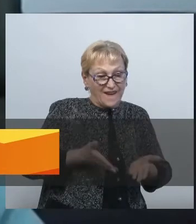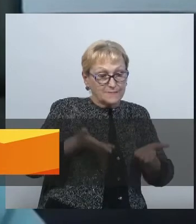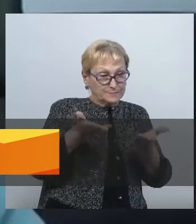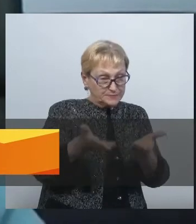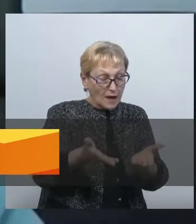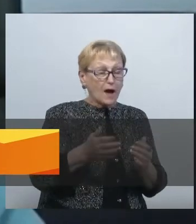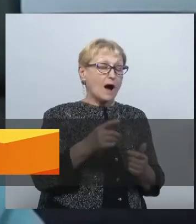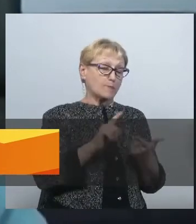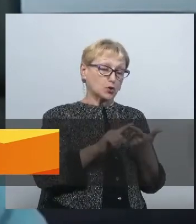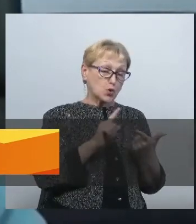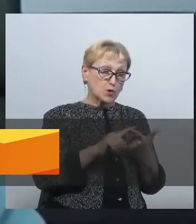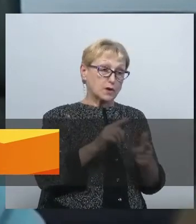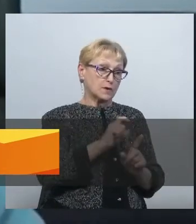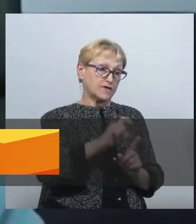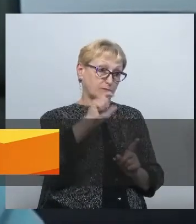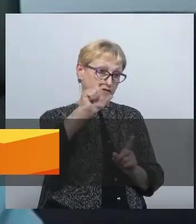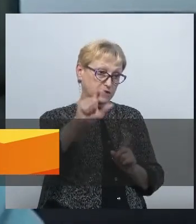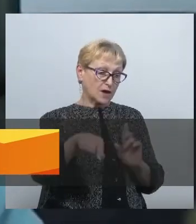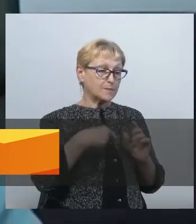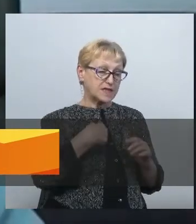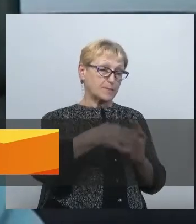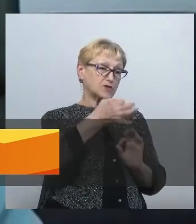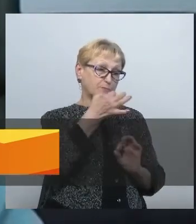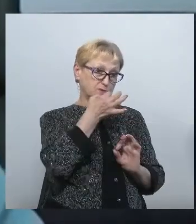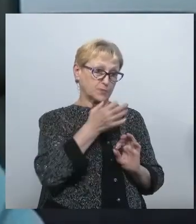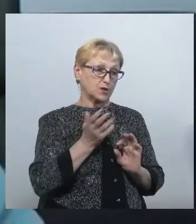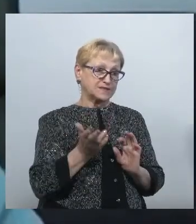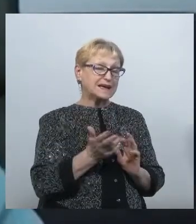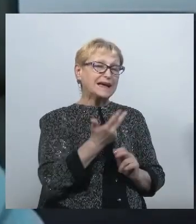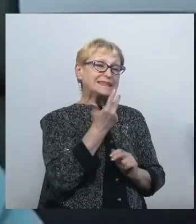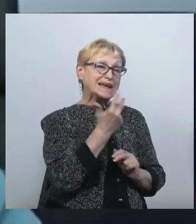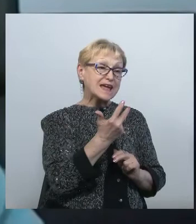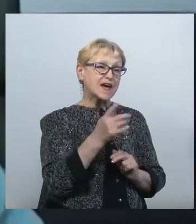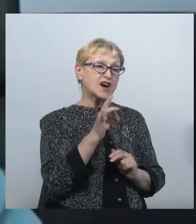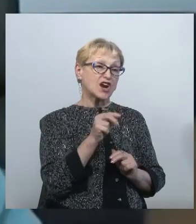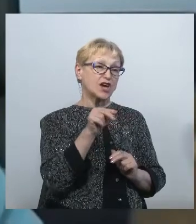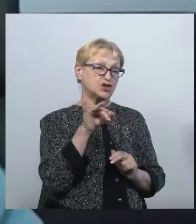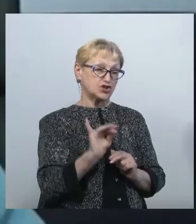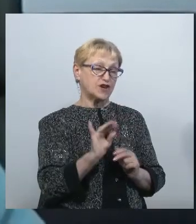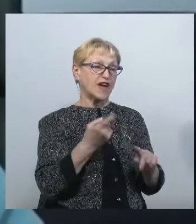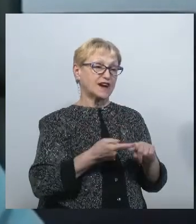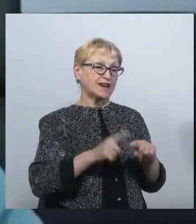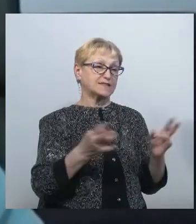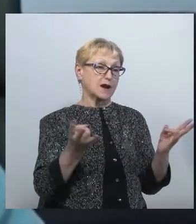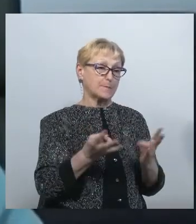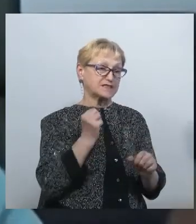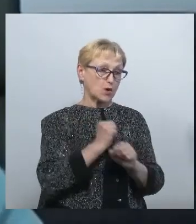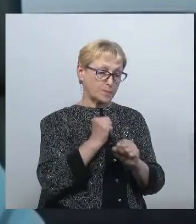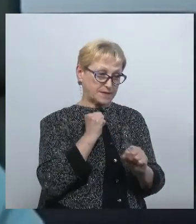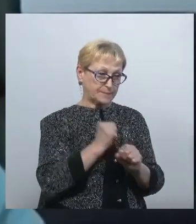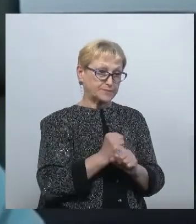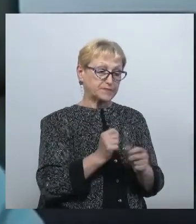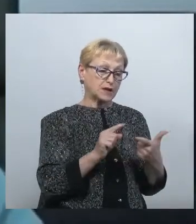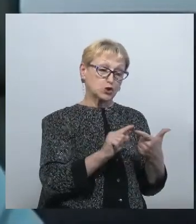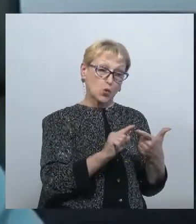would offer it for discussion. Secondly, I'm answering the question, which are the three things that need to be done?